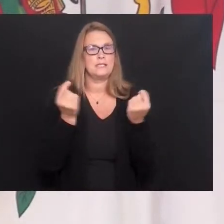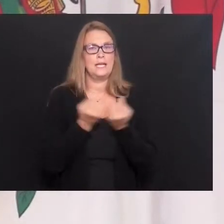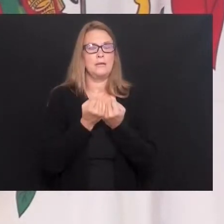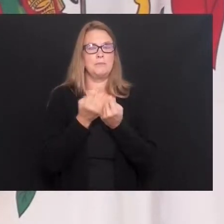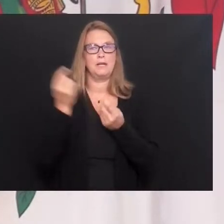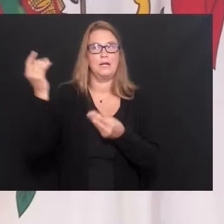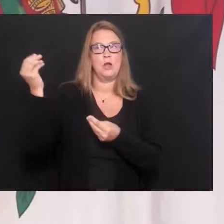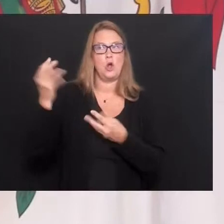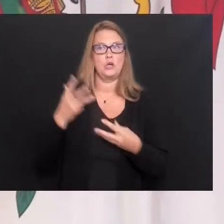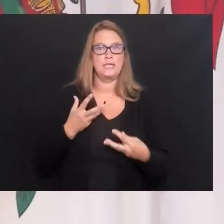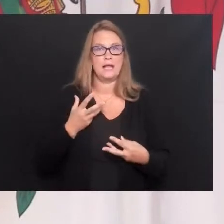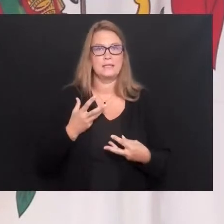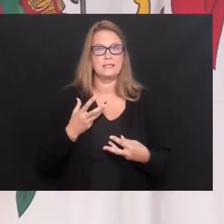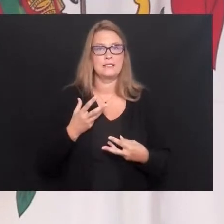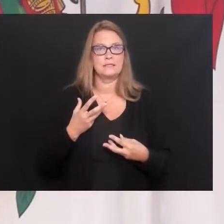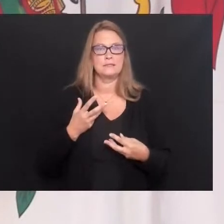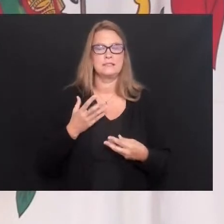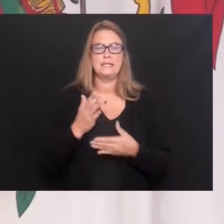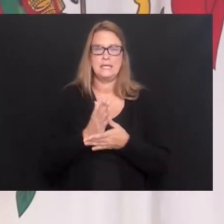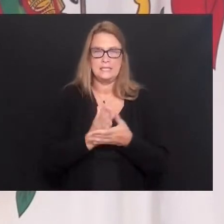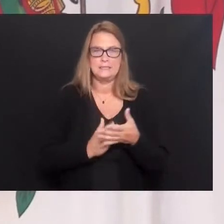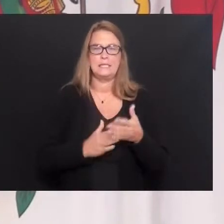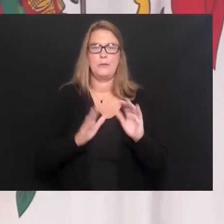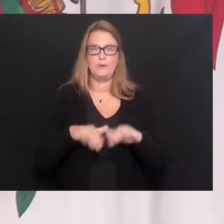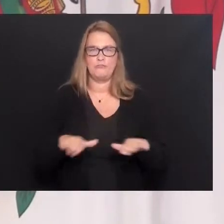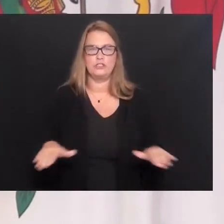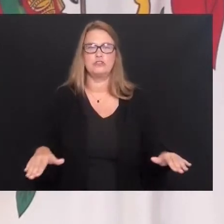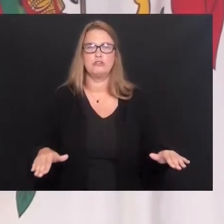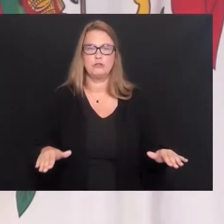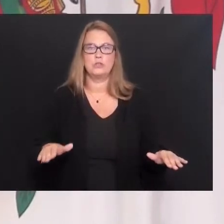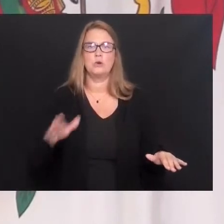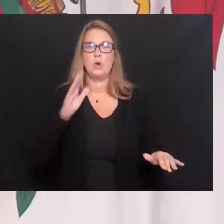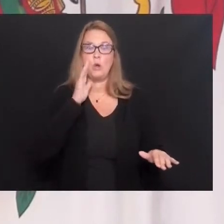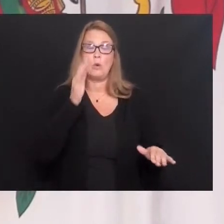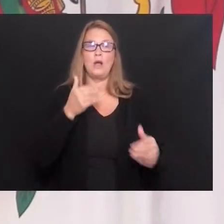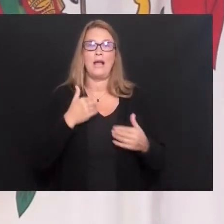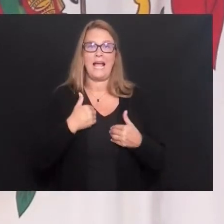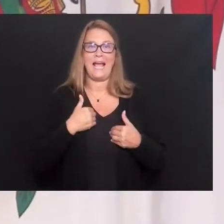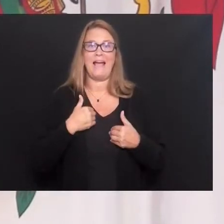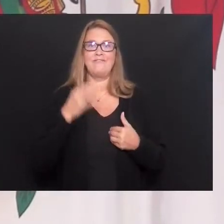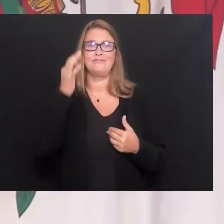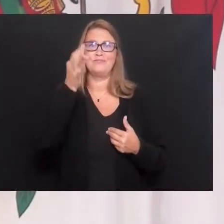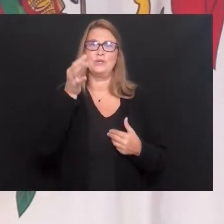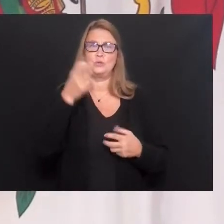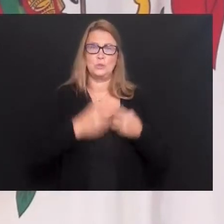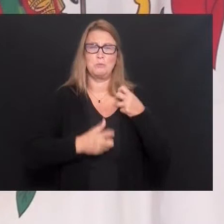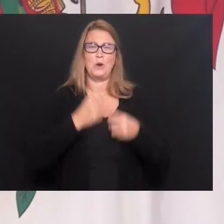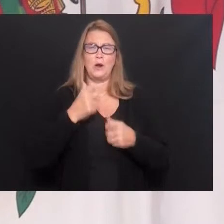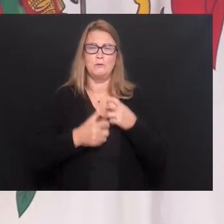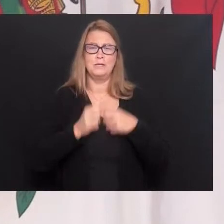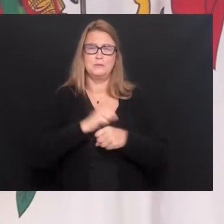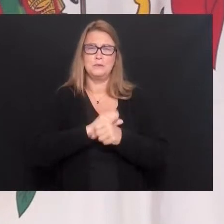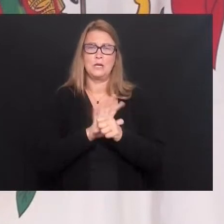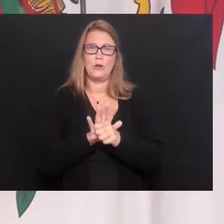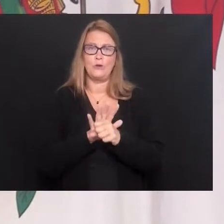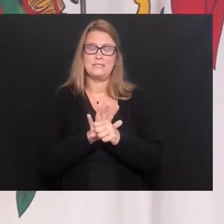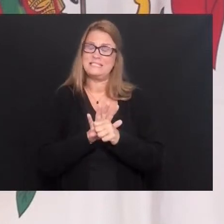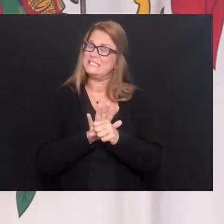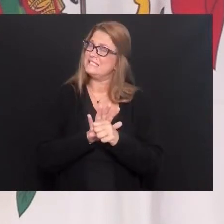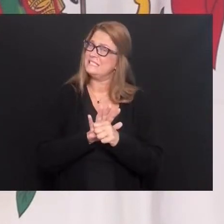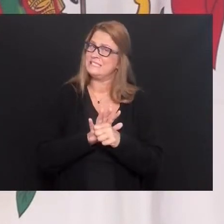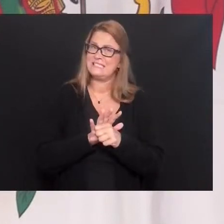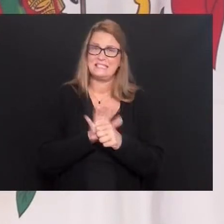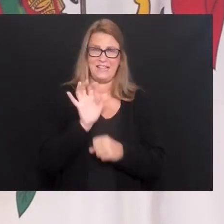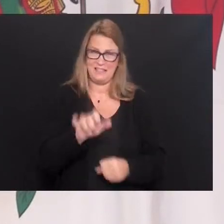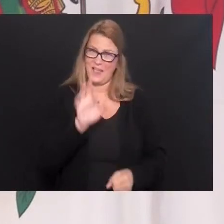are telling us that some of those kids will end up with some level of side effect. How can you take a chance? How in the world